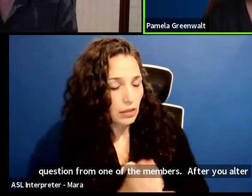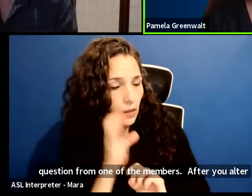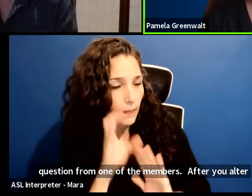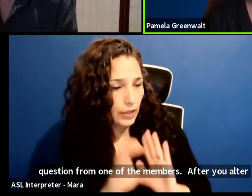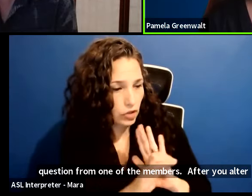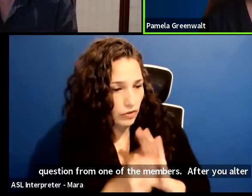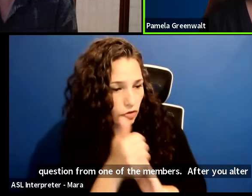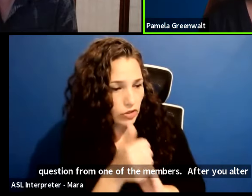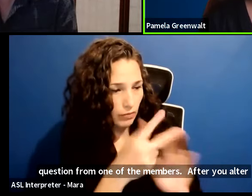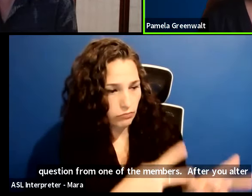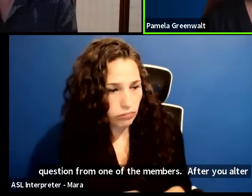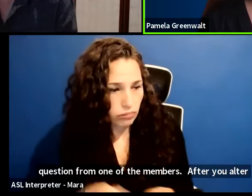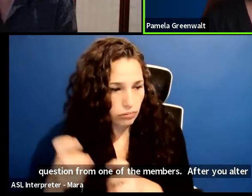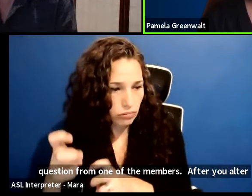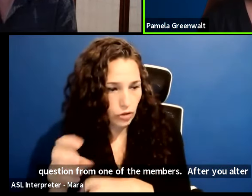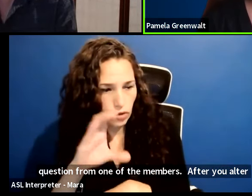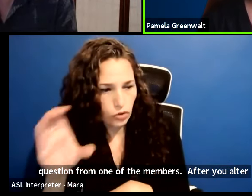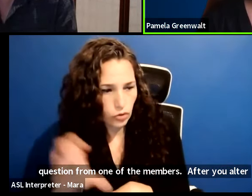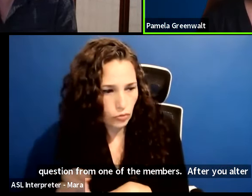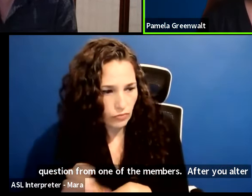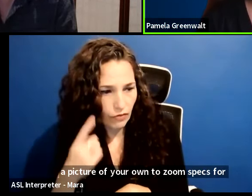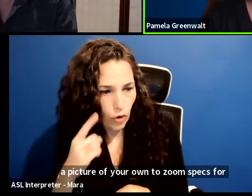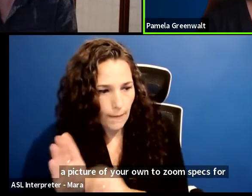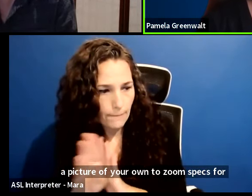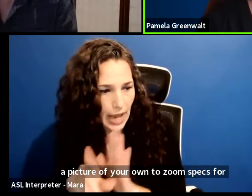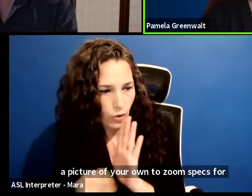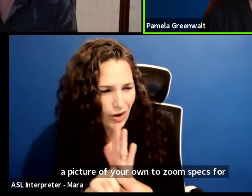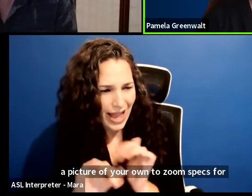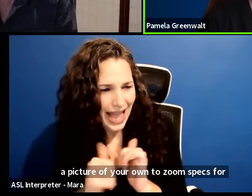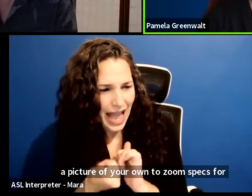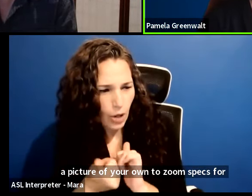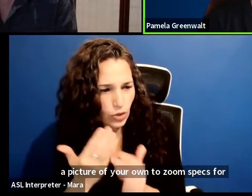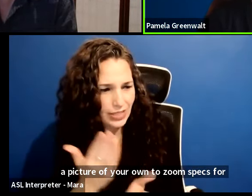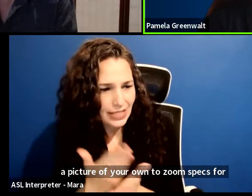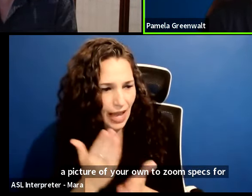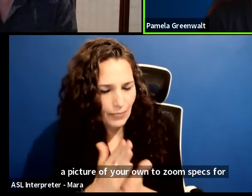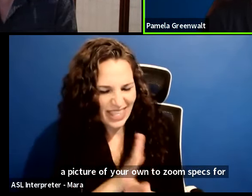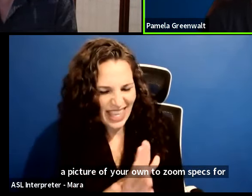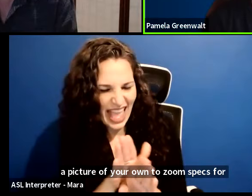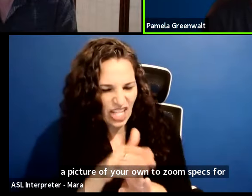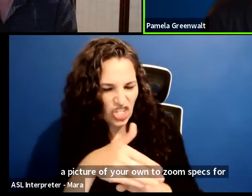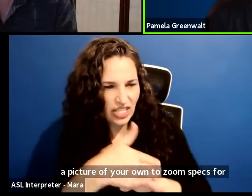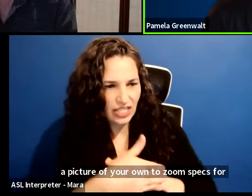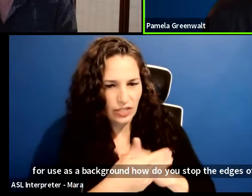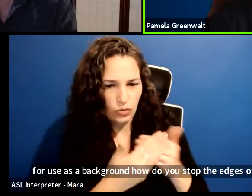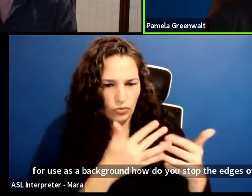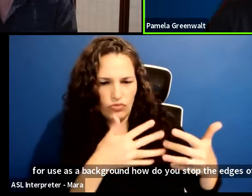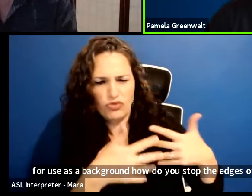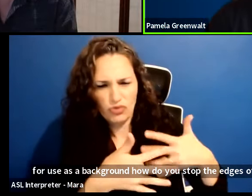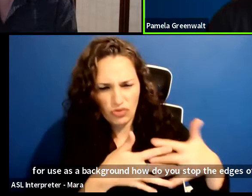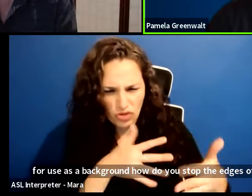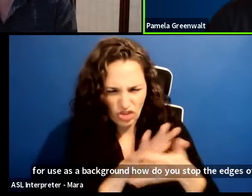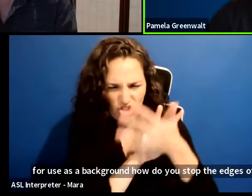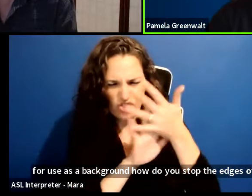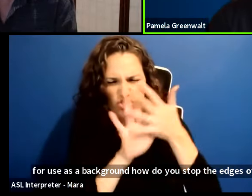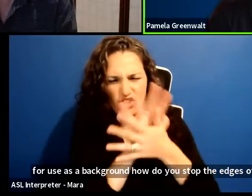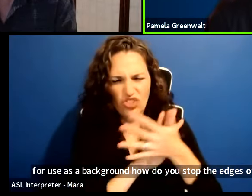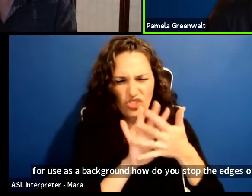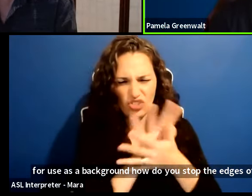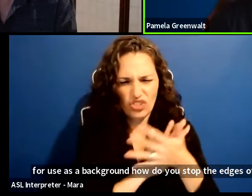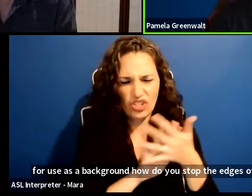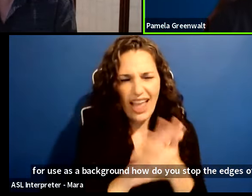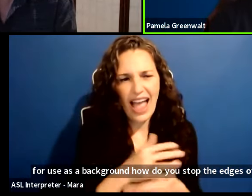use as a background, how do you stop the edges of your image from fading in and out? I've tried a green